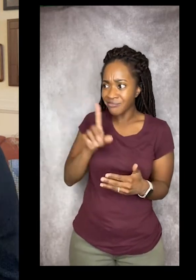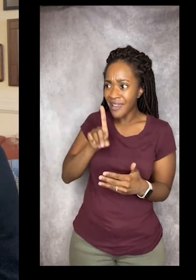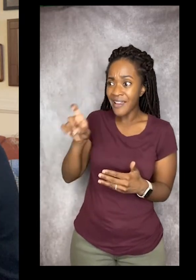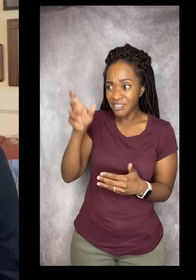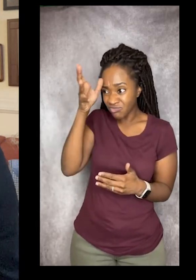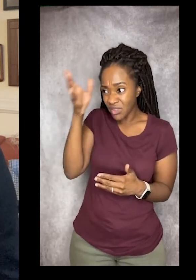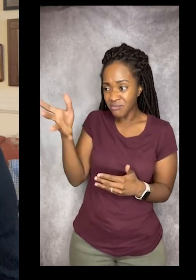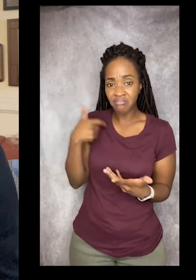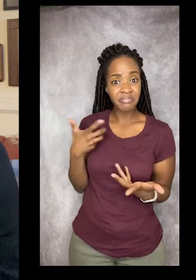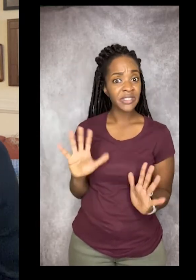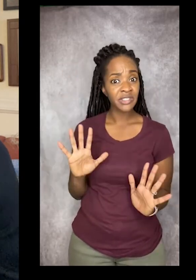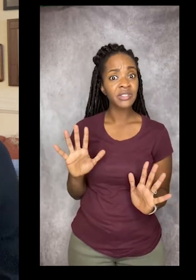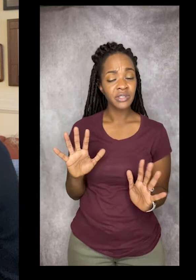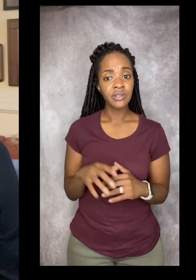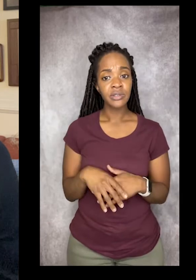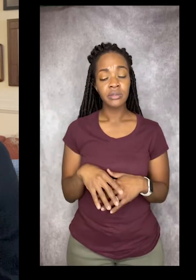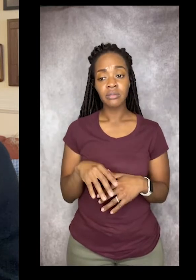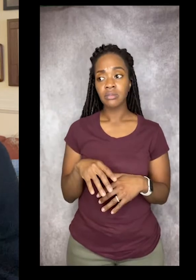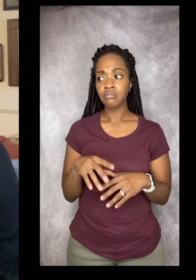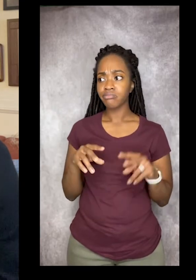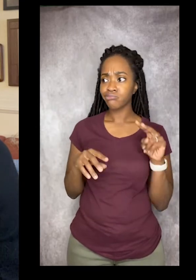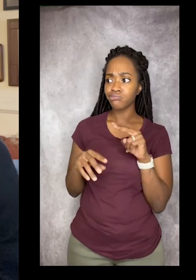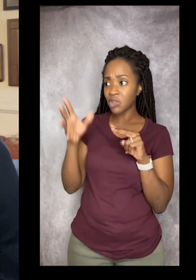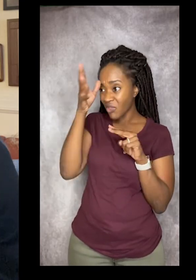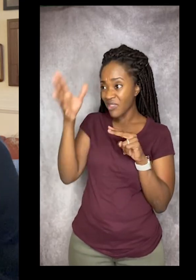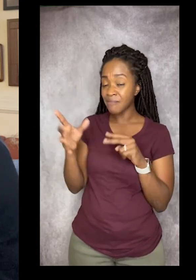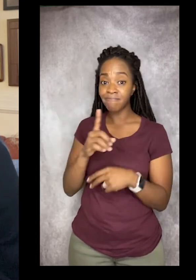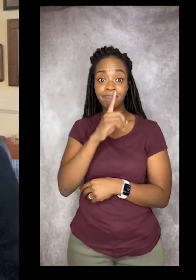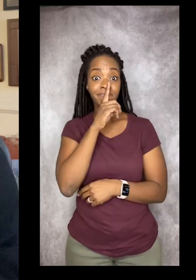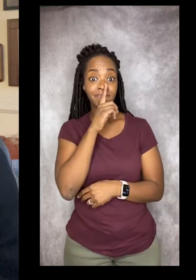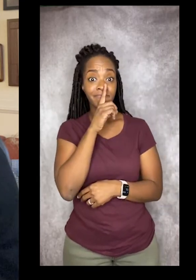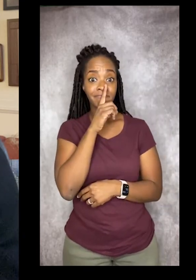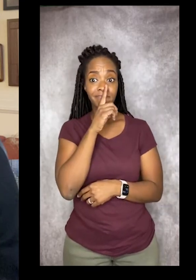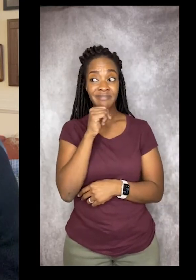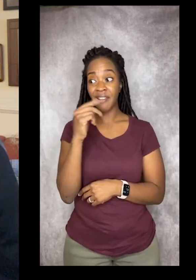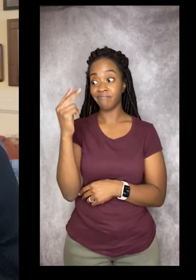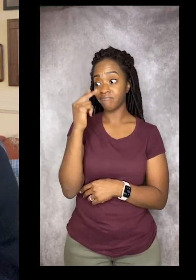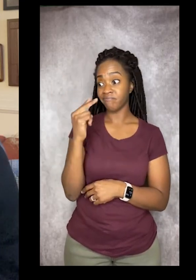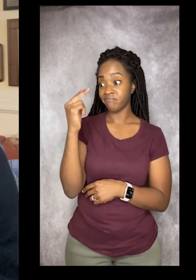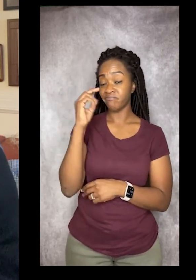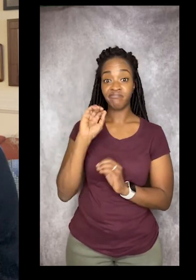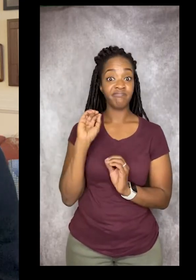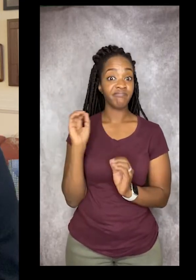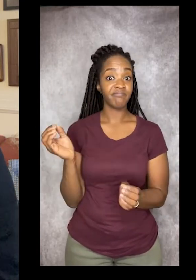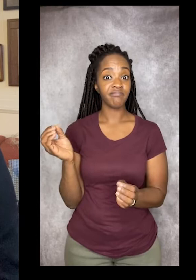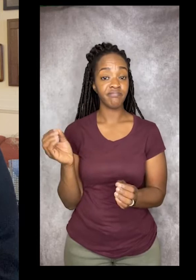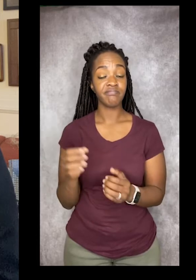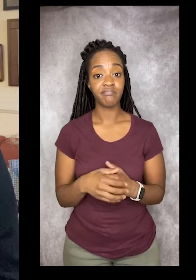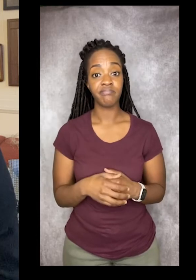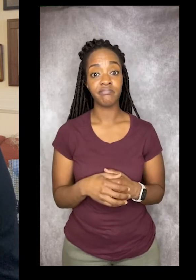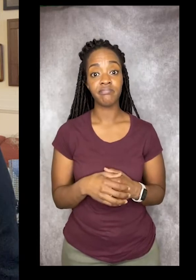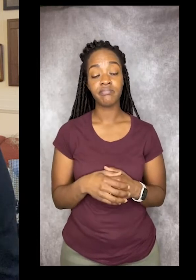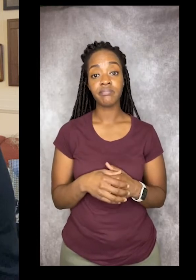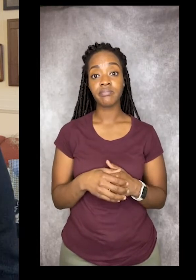him. Joseph looked at his grandfather, who said nothing and didn't even look in his direction.